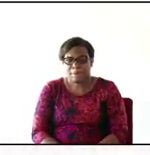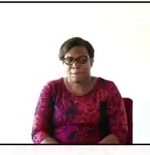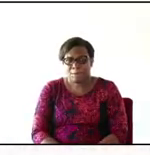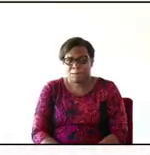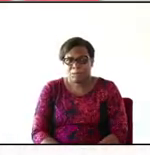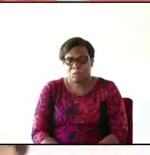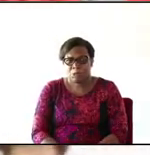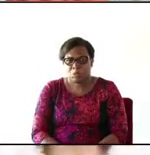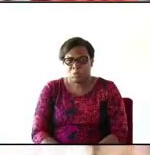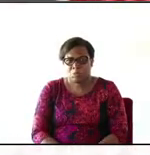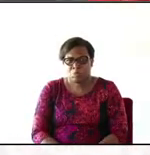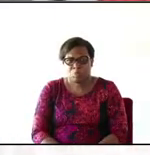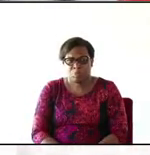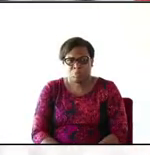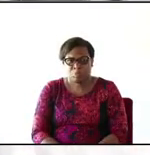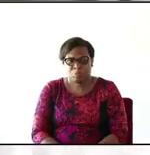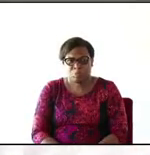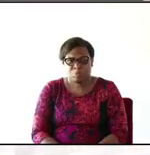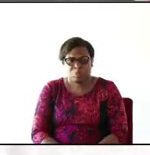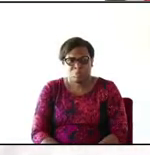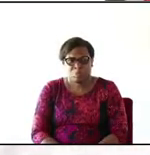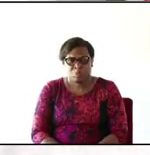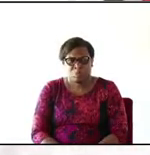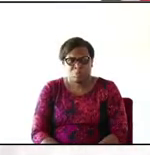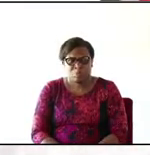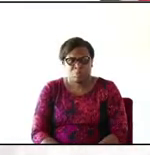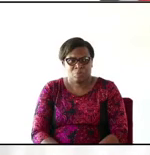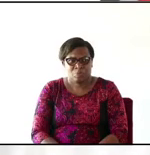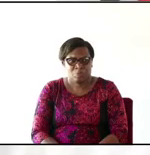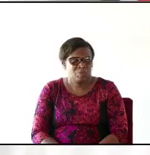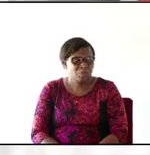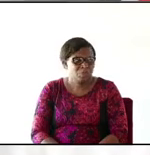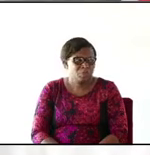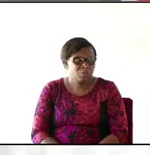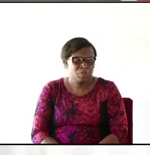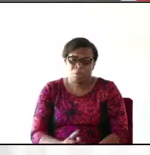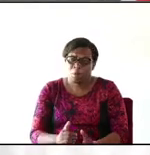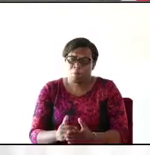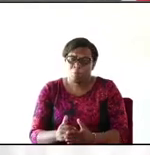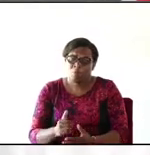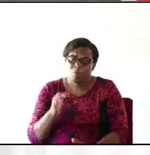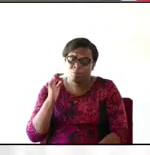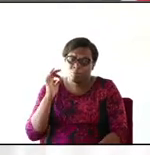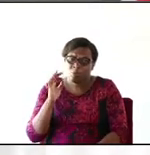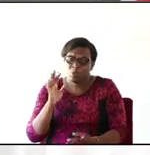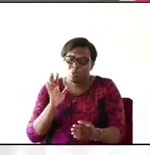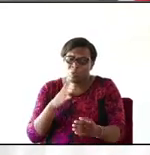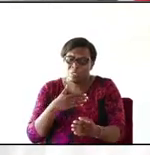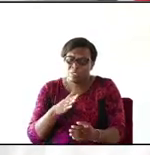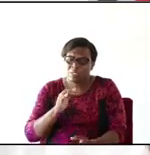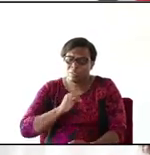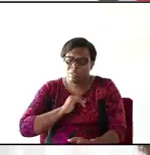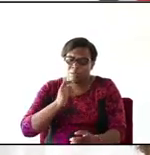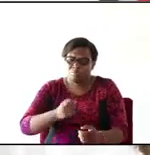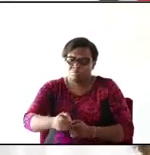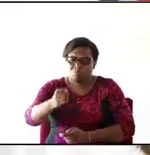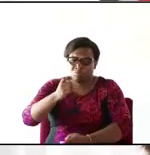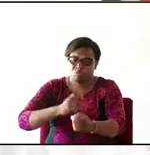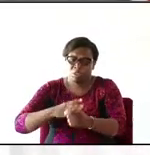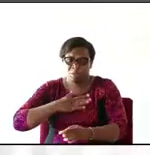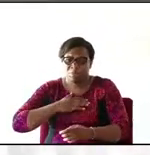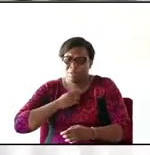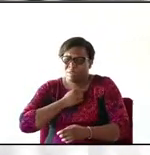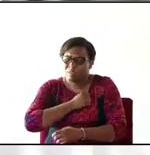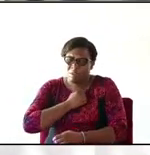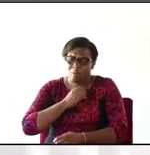just before our guest preacher comes to the stage, we're going to sing this one. I'm trading my sorrows, trading my